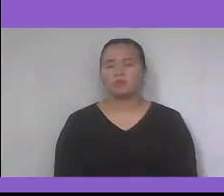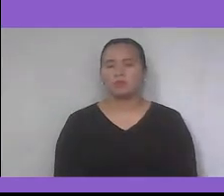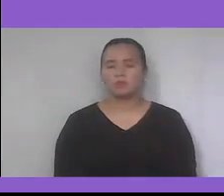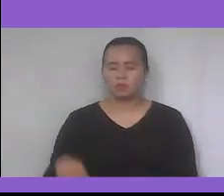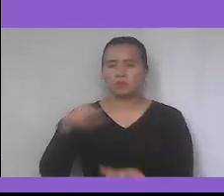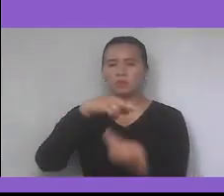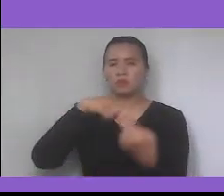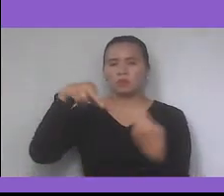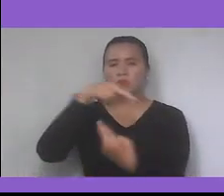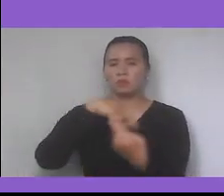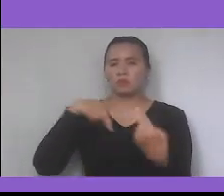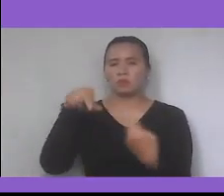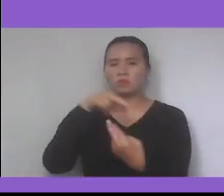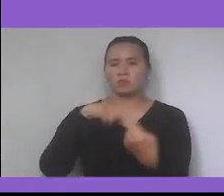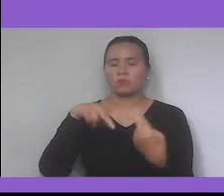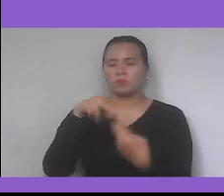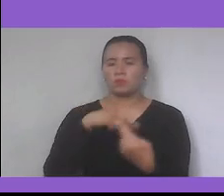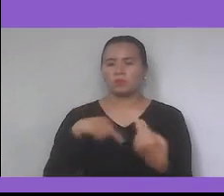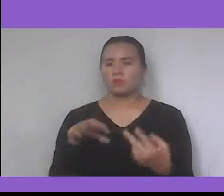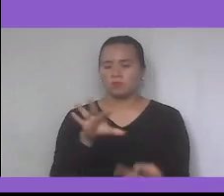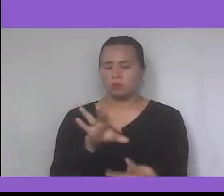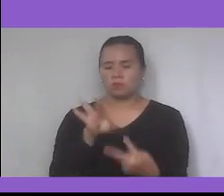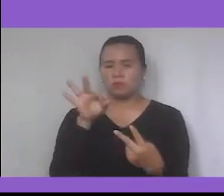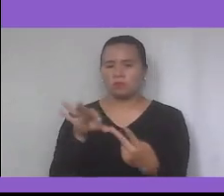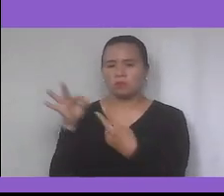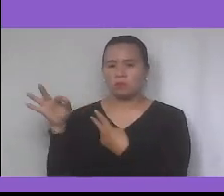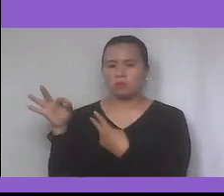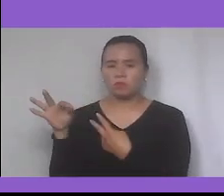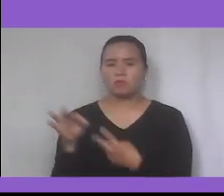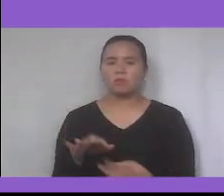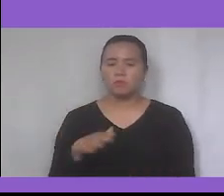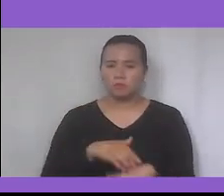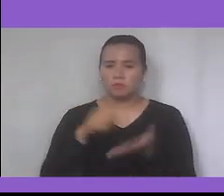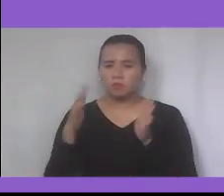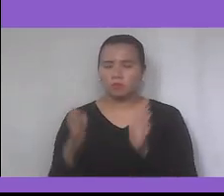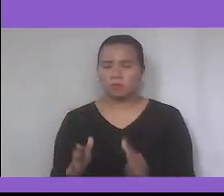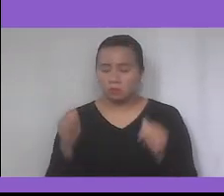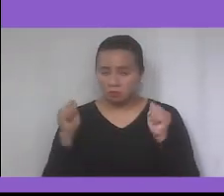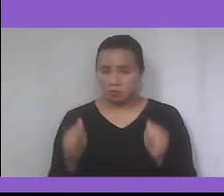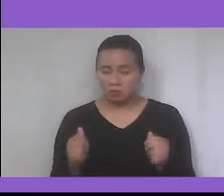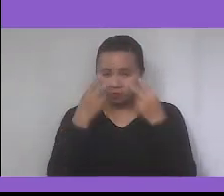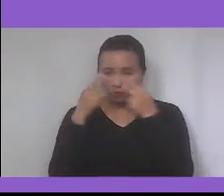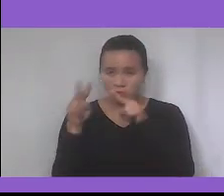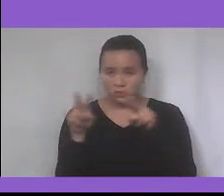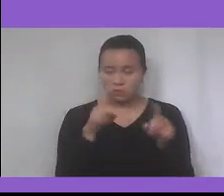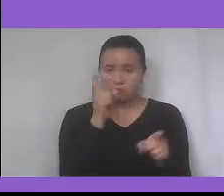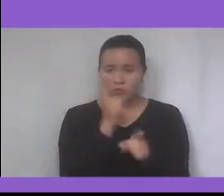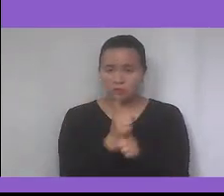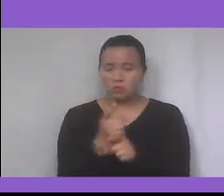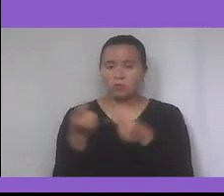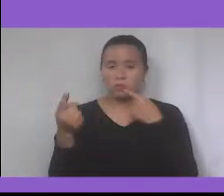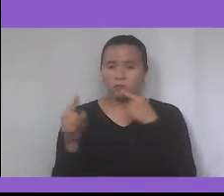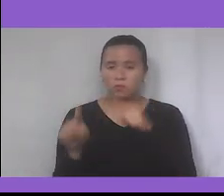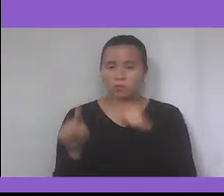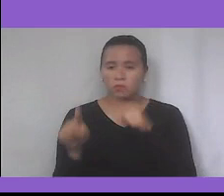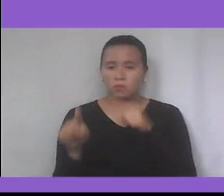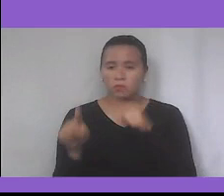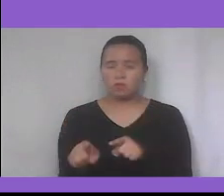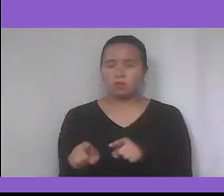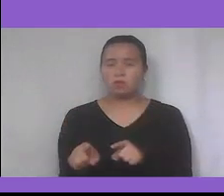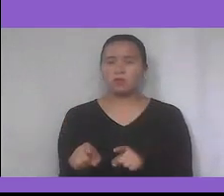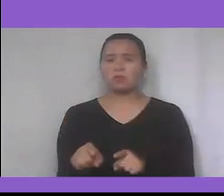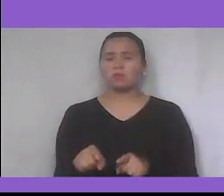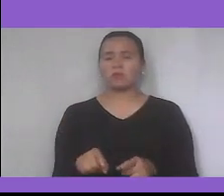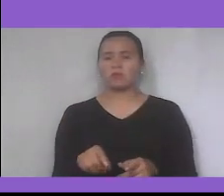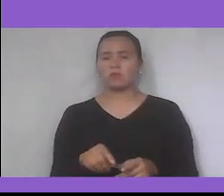page. Okay, so let's go back to this option. So,